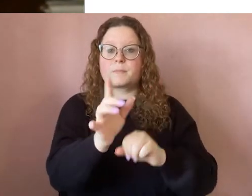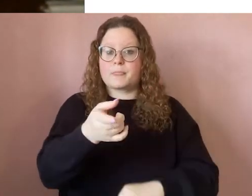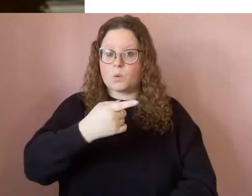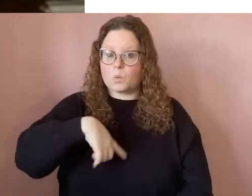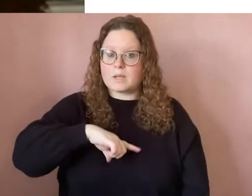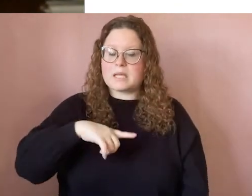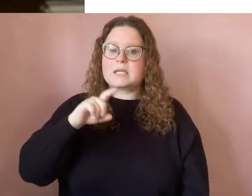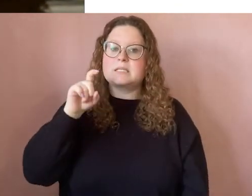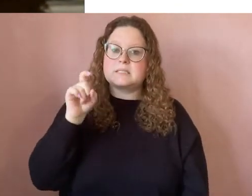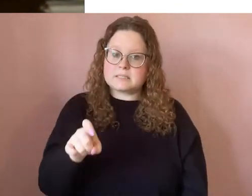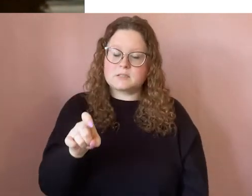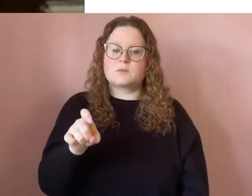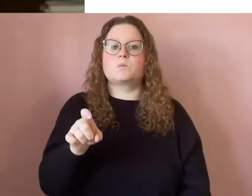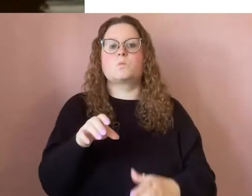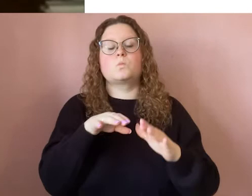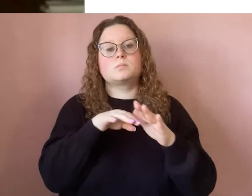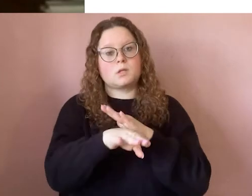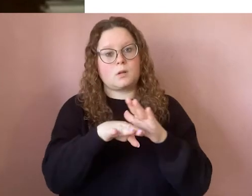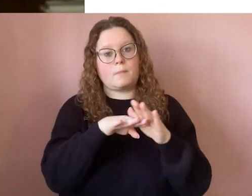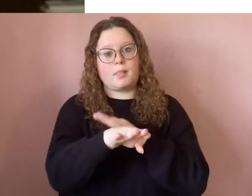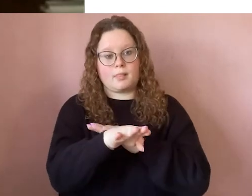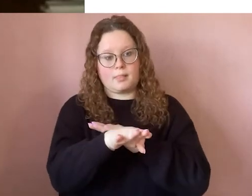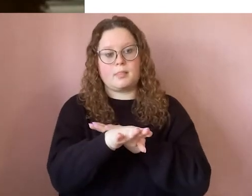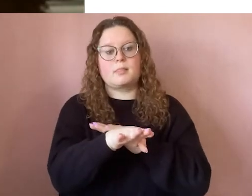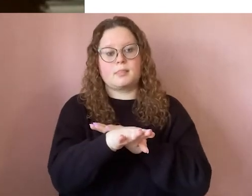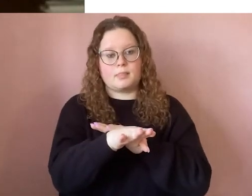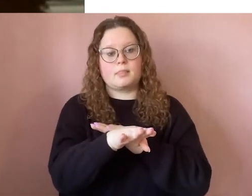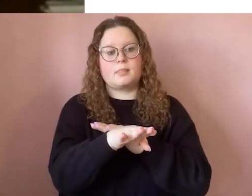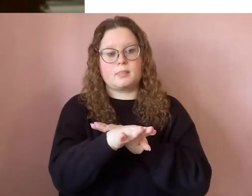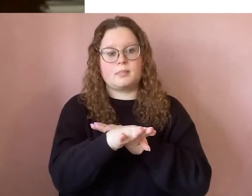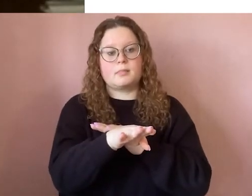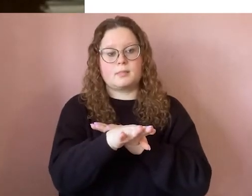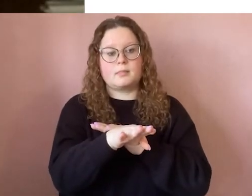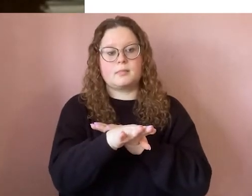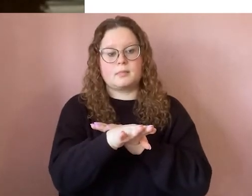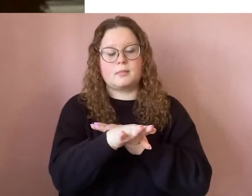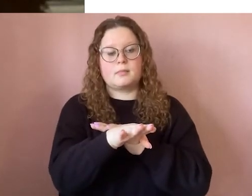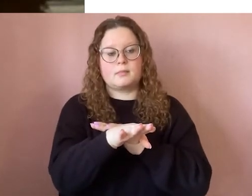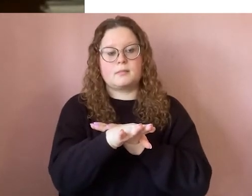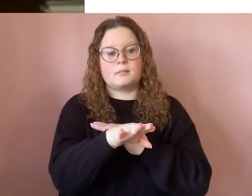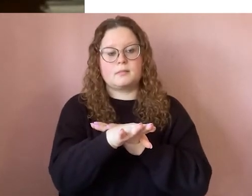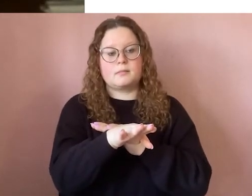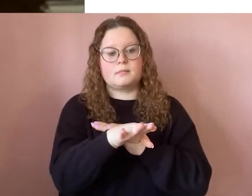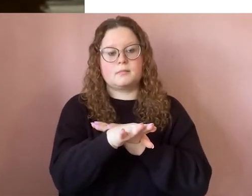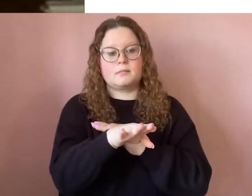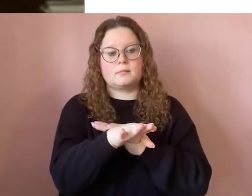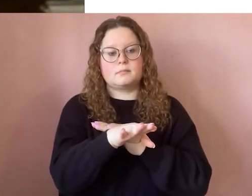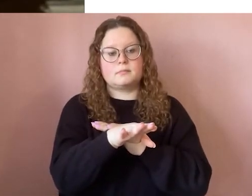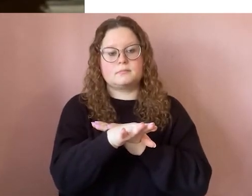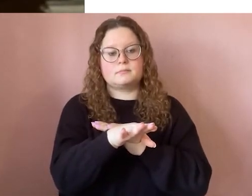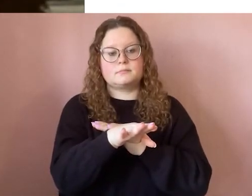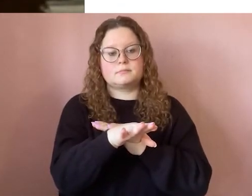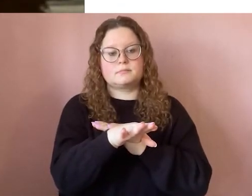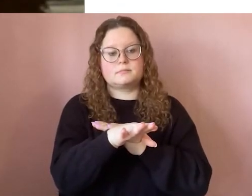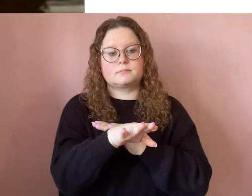a whole lot to do with respect to our use